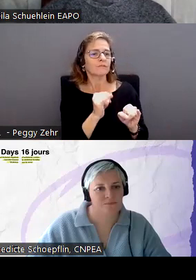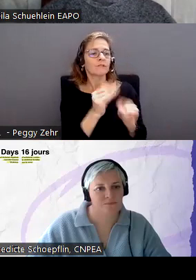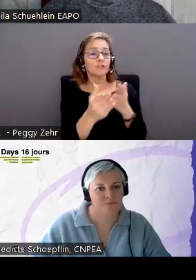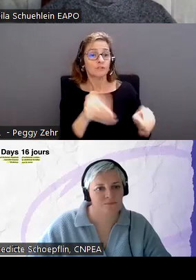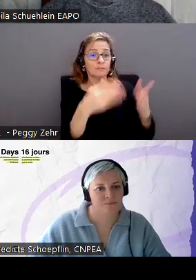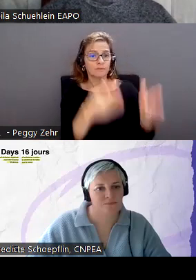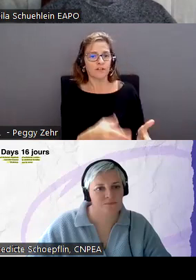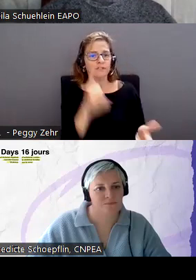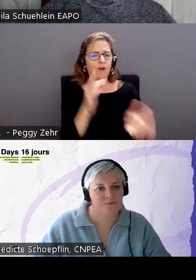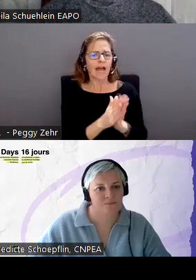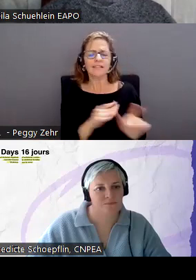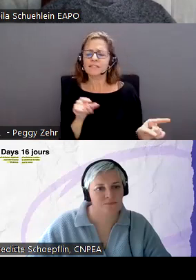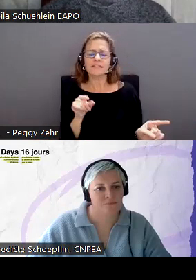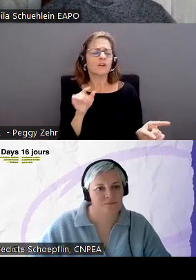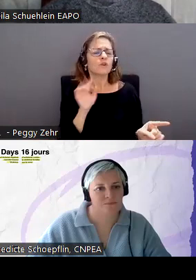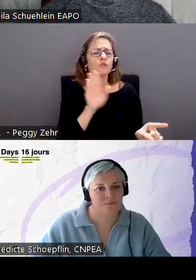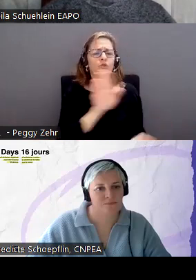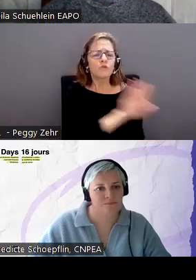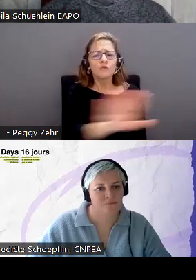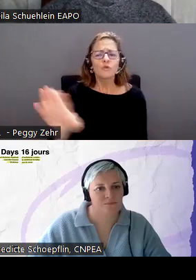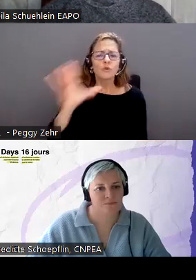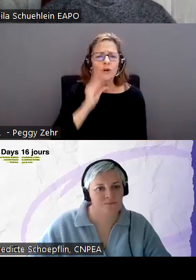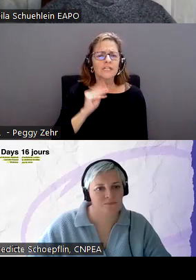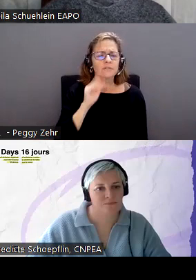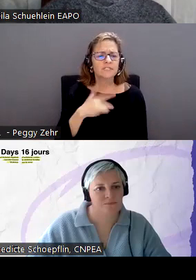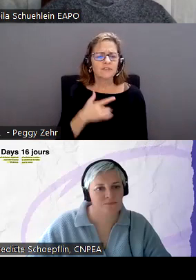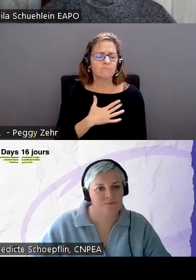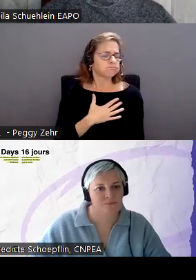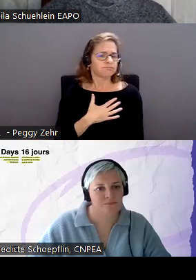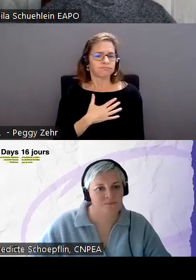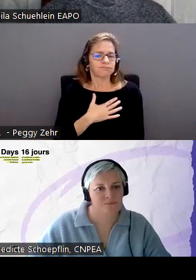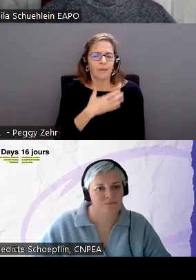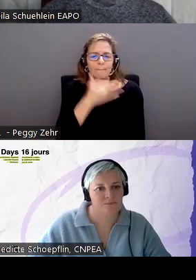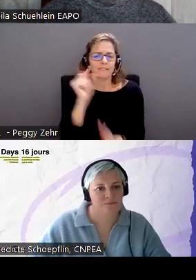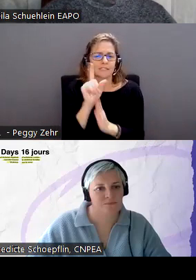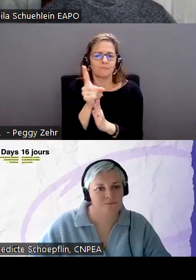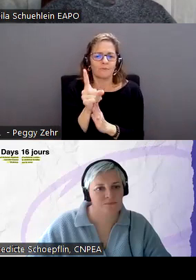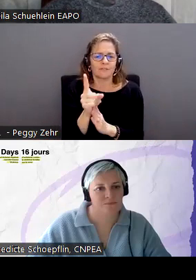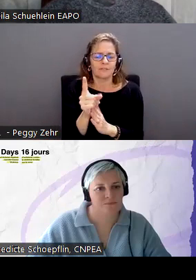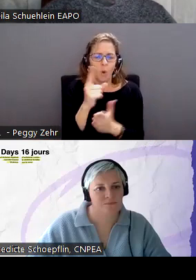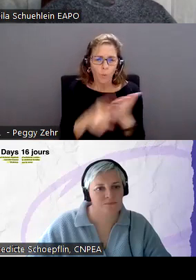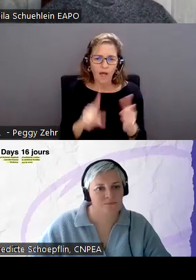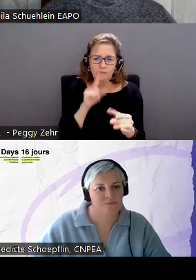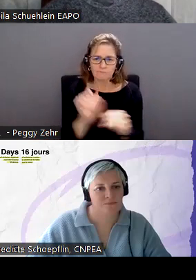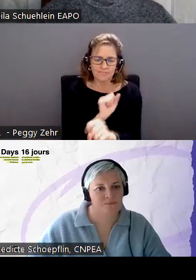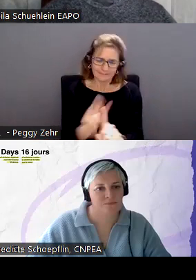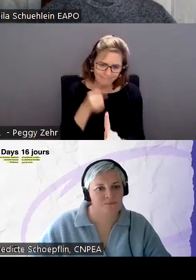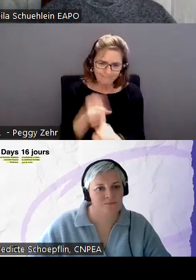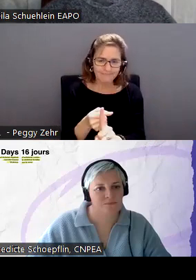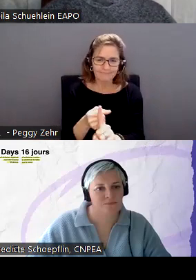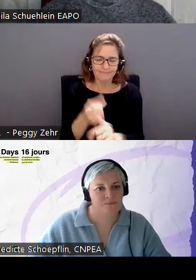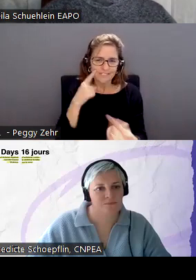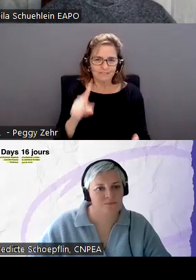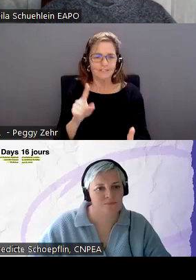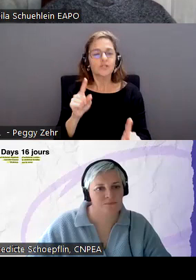service. What are the moments that really made a difference for you? Let's capture some of the stories about what actually works, and then